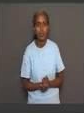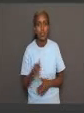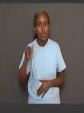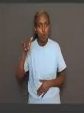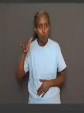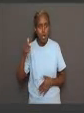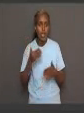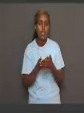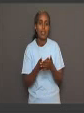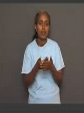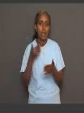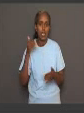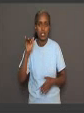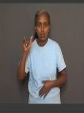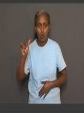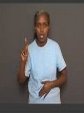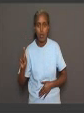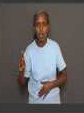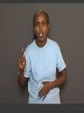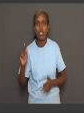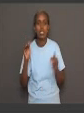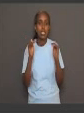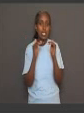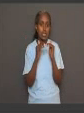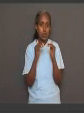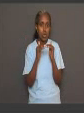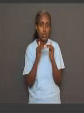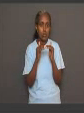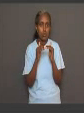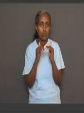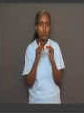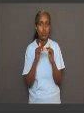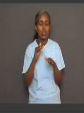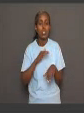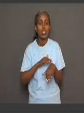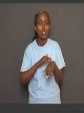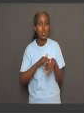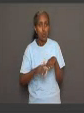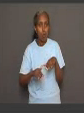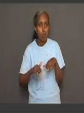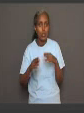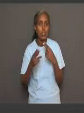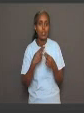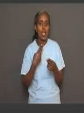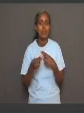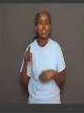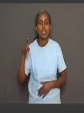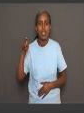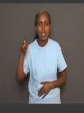Y minus y1 is equal to slope times